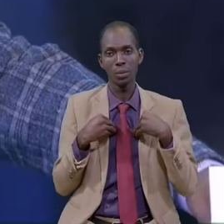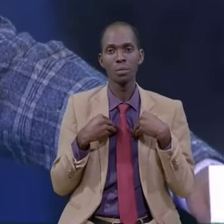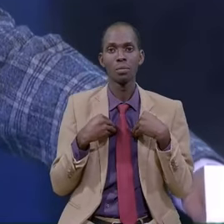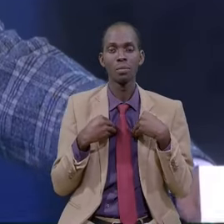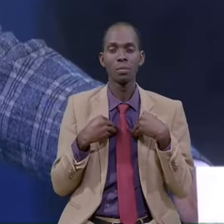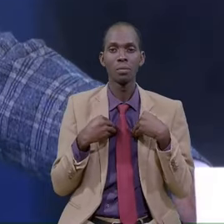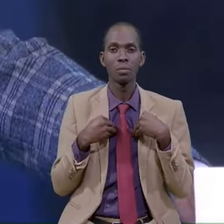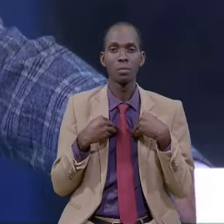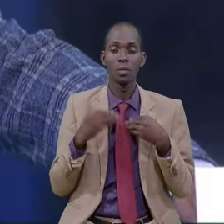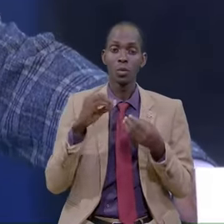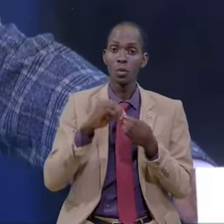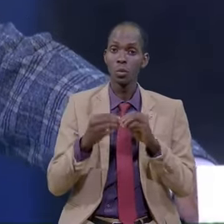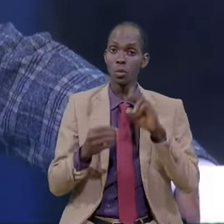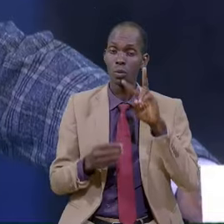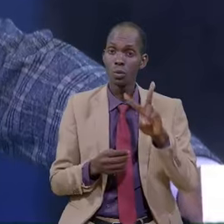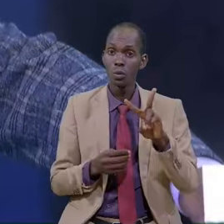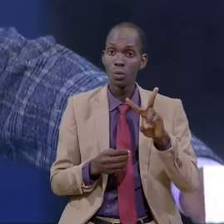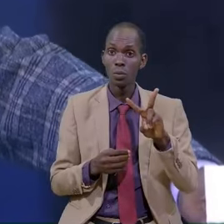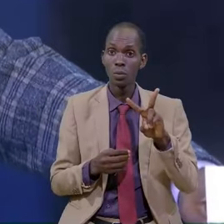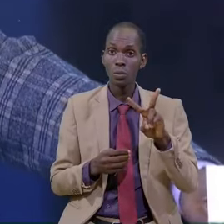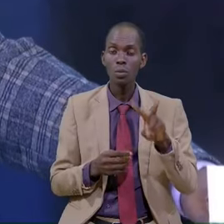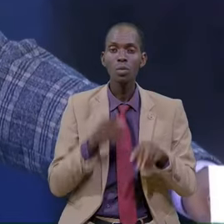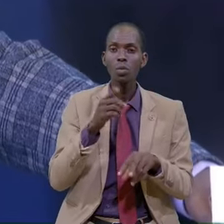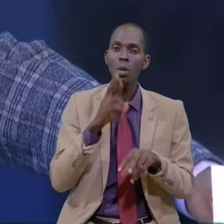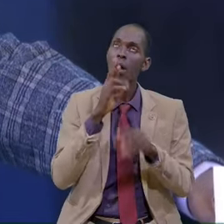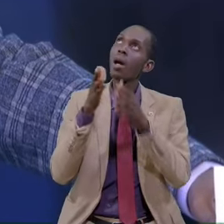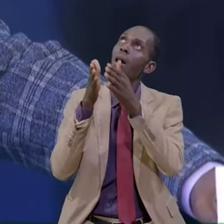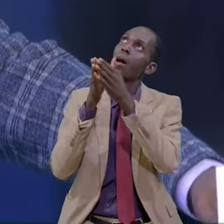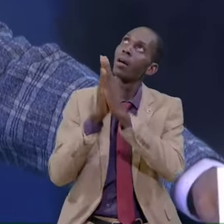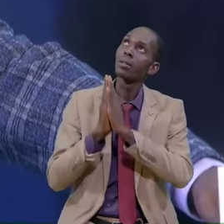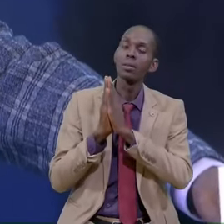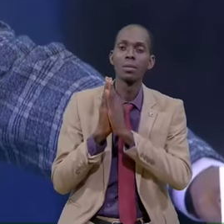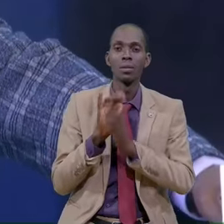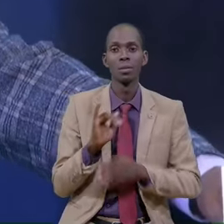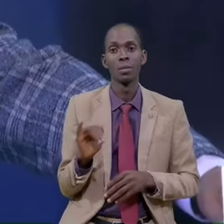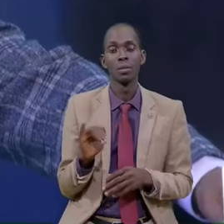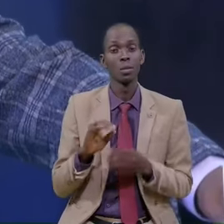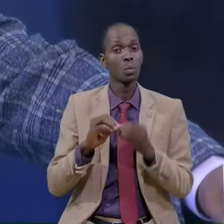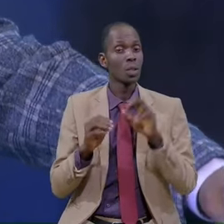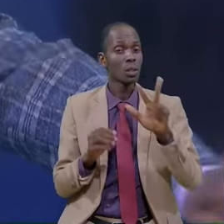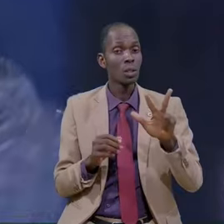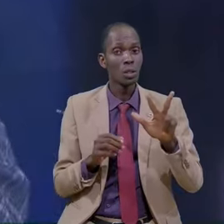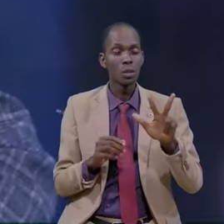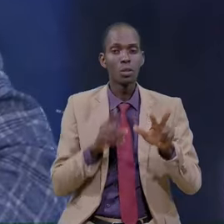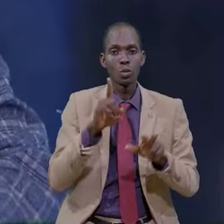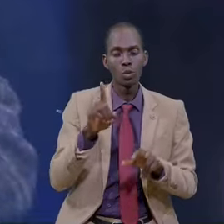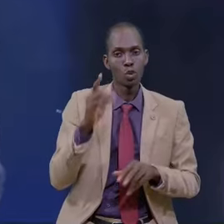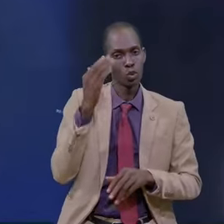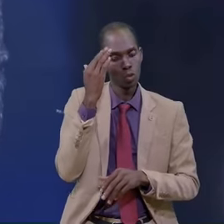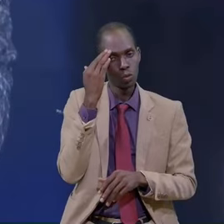name number two you are asking number three acknowledge